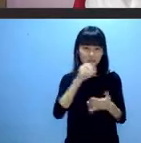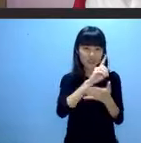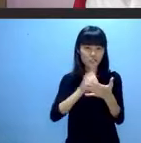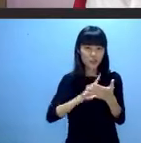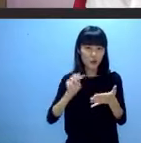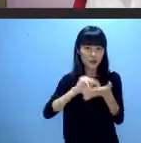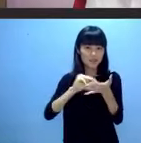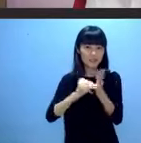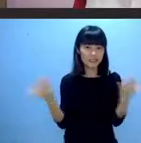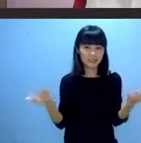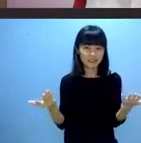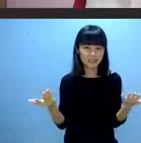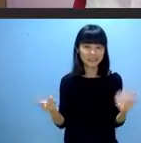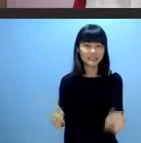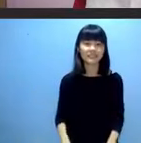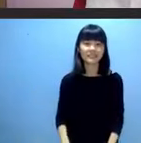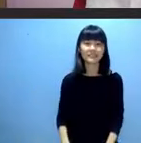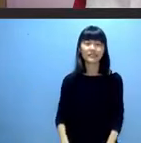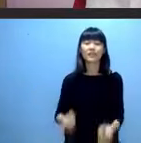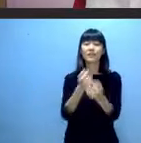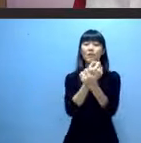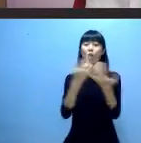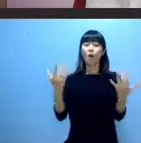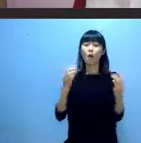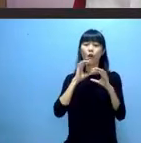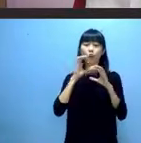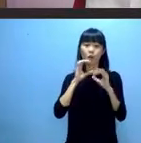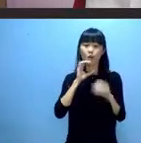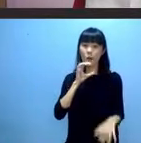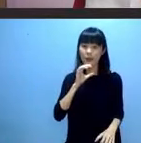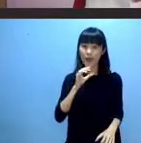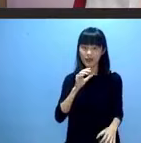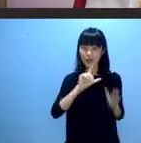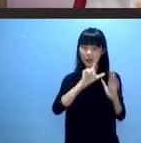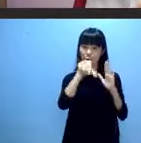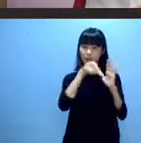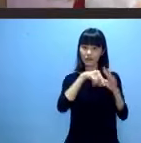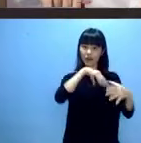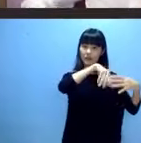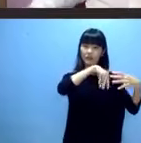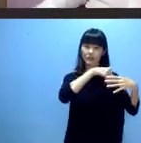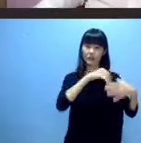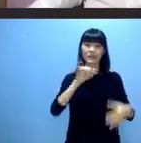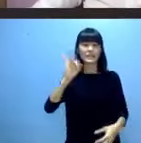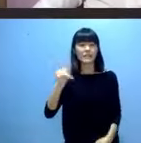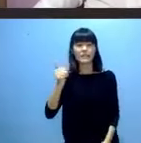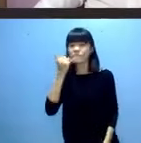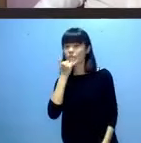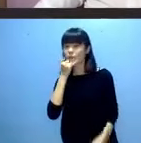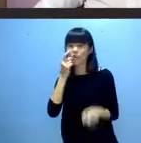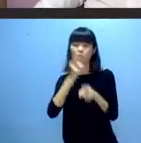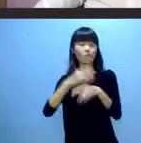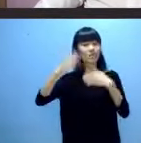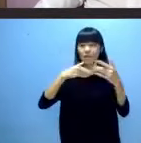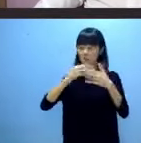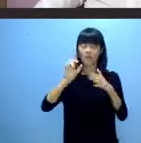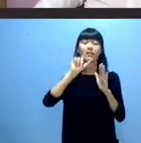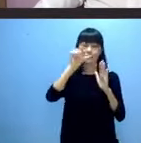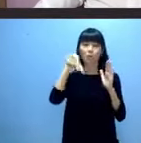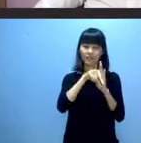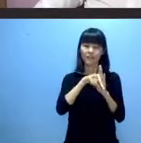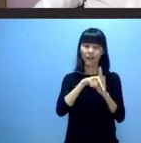is. All comments qualify for the lucky draw. You don't have to be correct. Show us your drawing, Deborah.